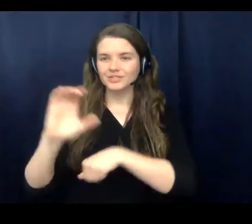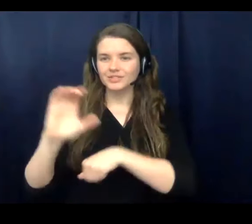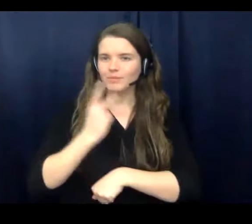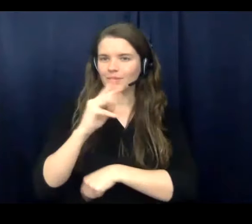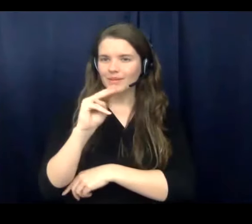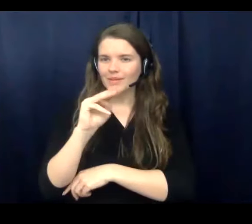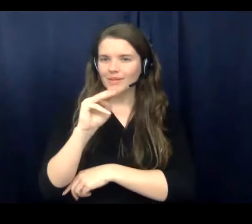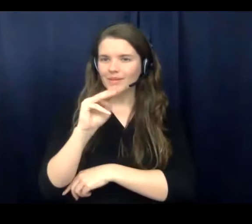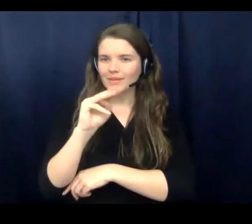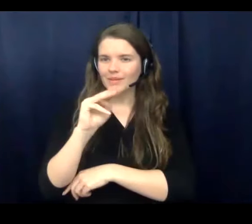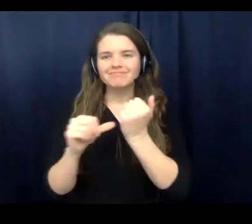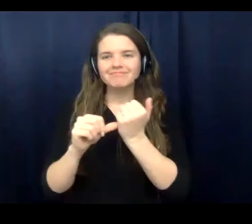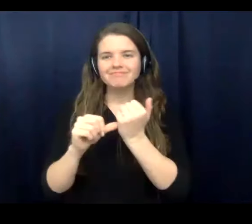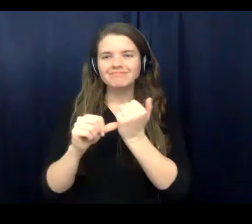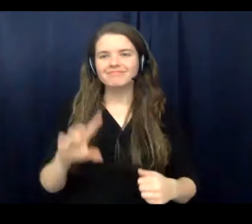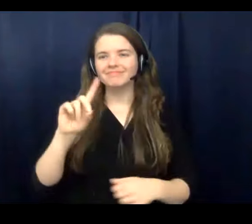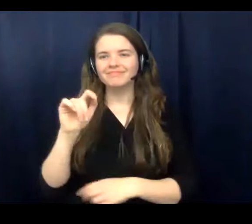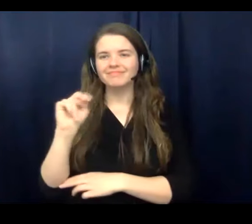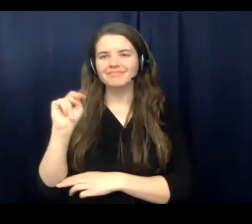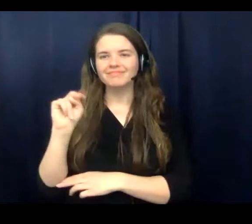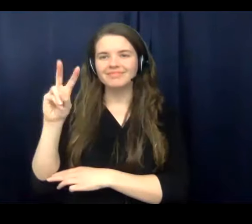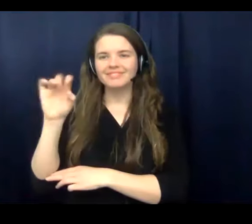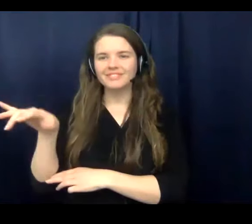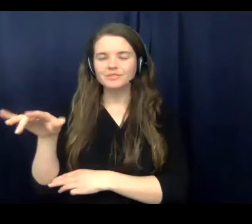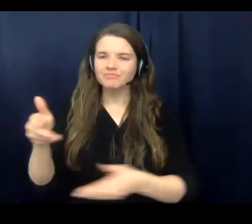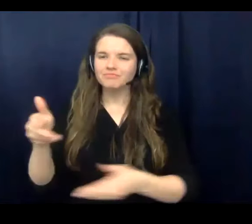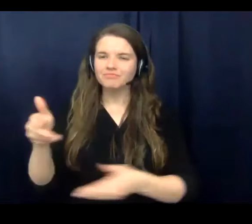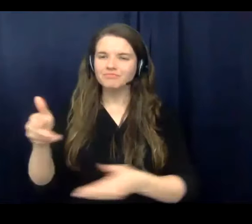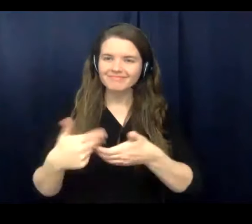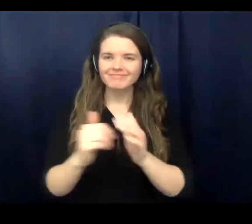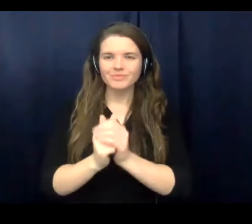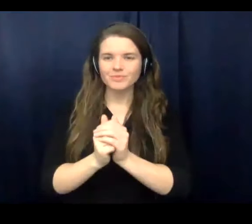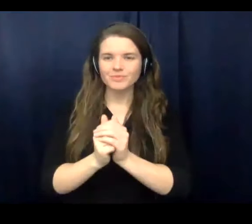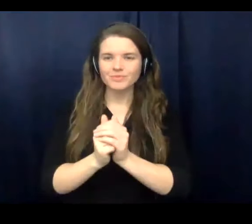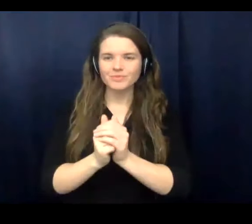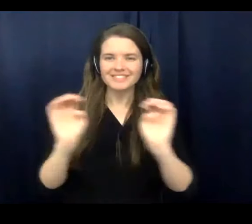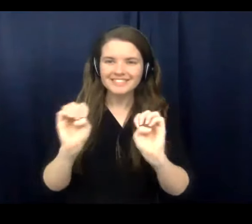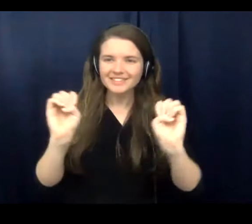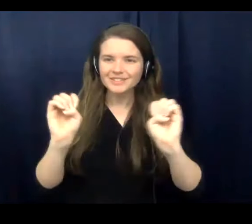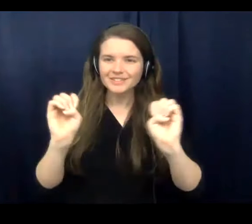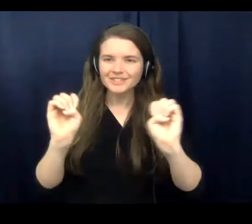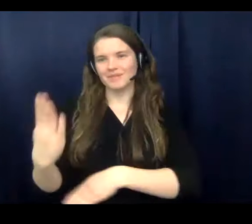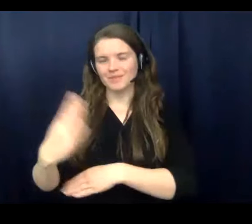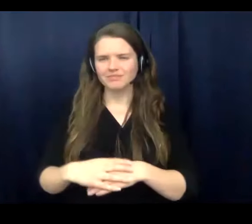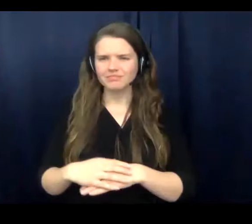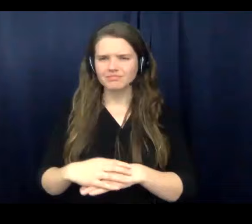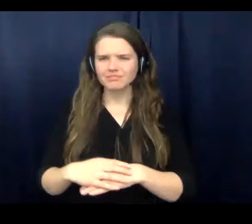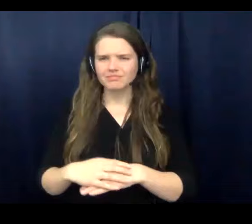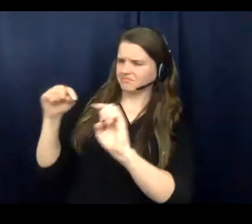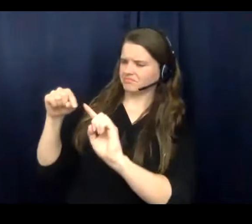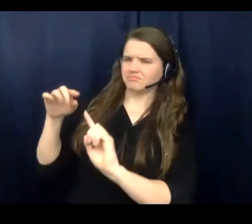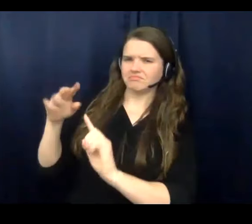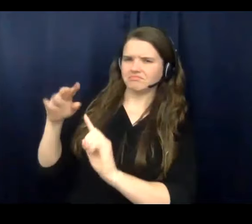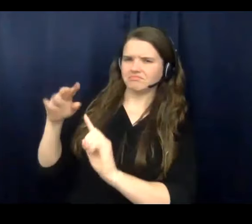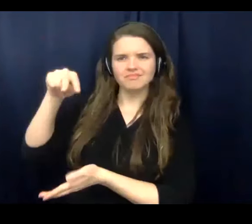invite you to join our worship service here on Easter Sunday morning. And what's so special about Easter? Why does that mean